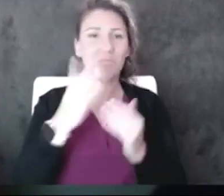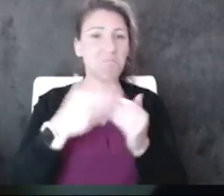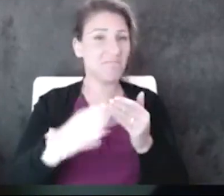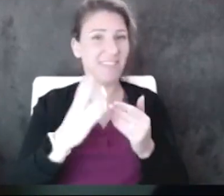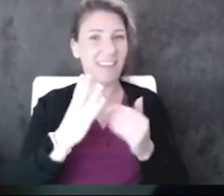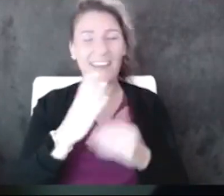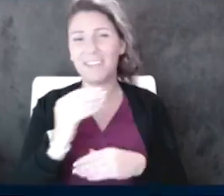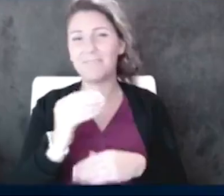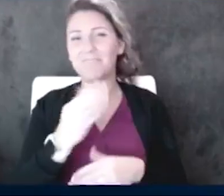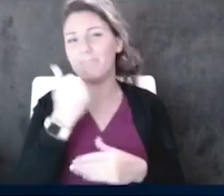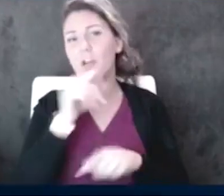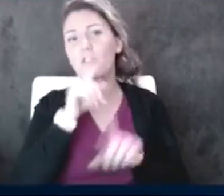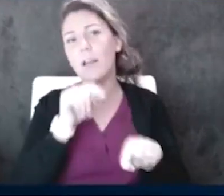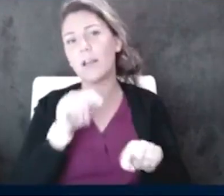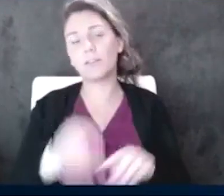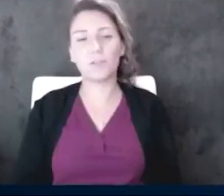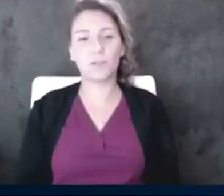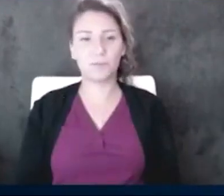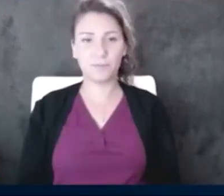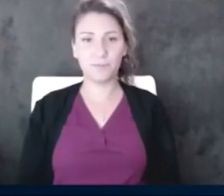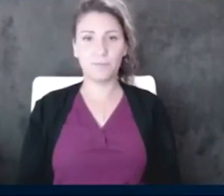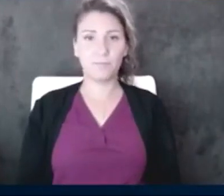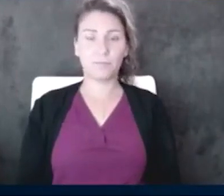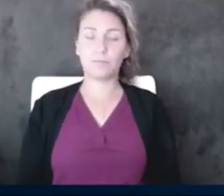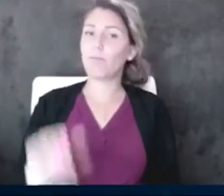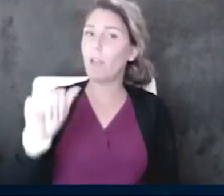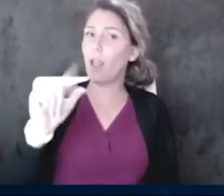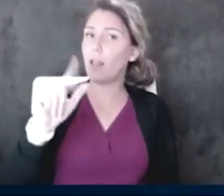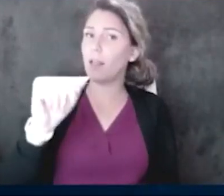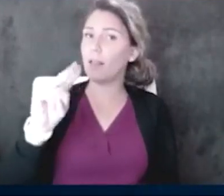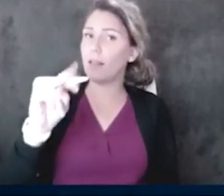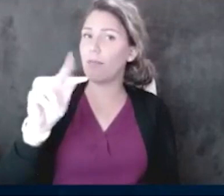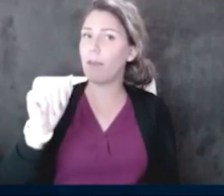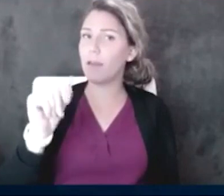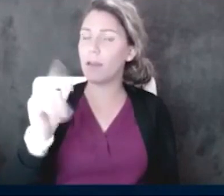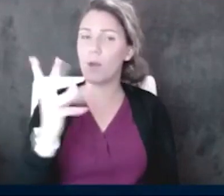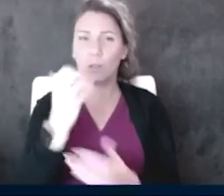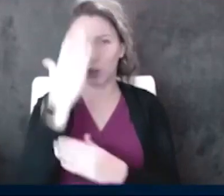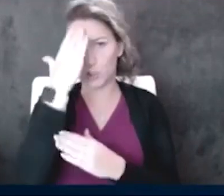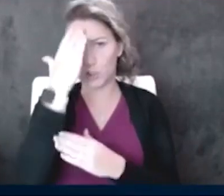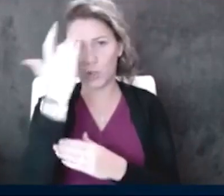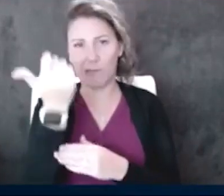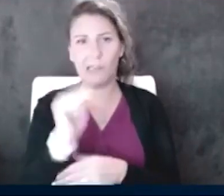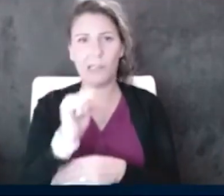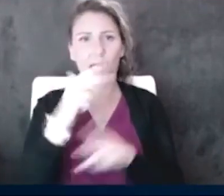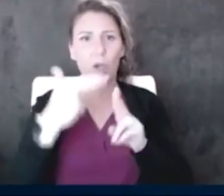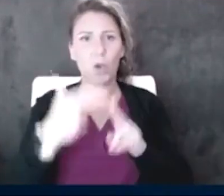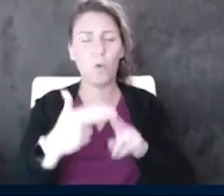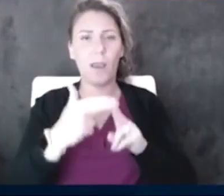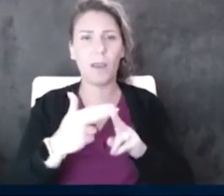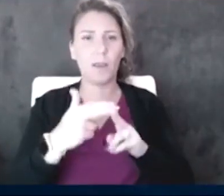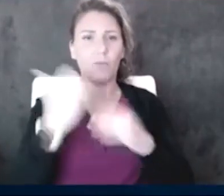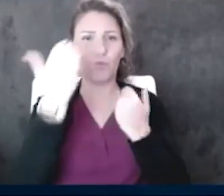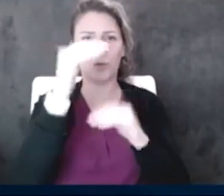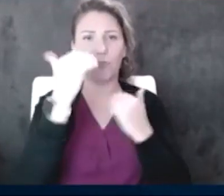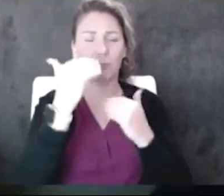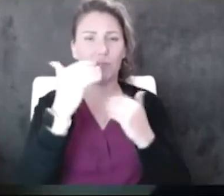there. Elena has a question. She wants to know if there are any weight restrictions for donating blood. She doesn't think she weighs enough.